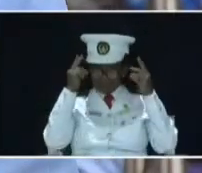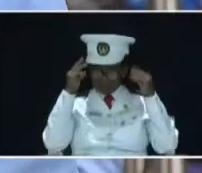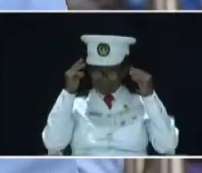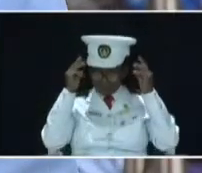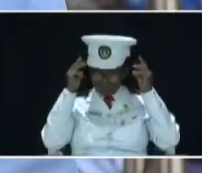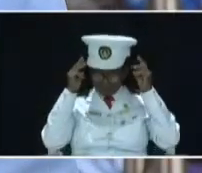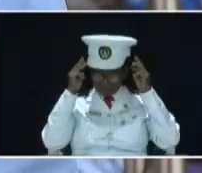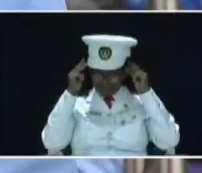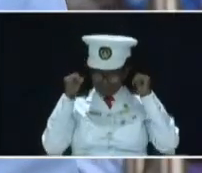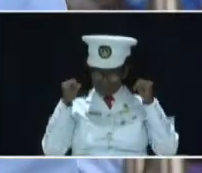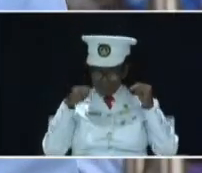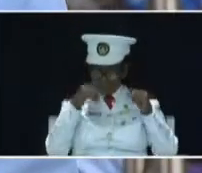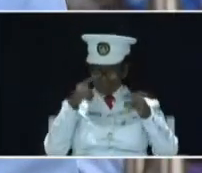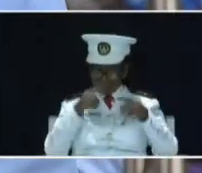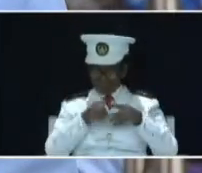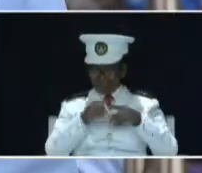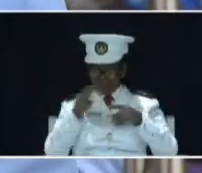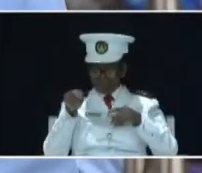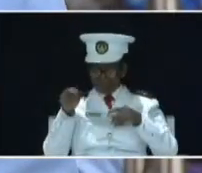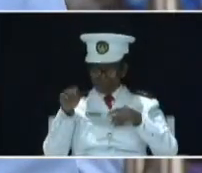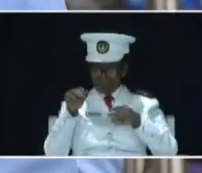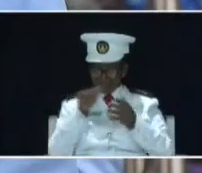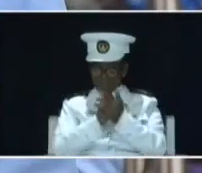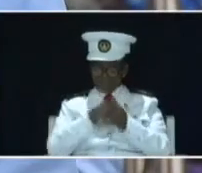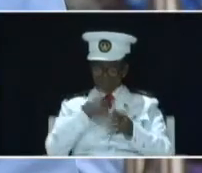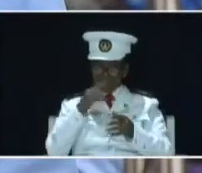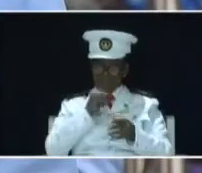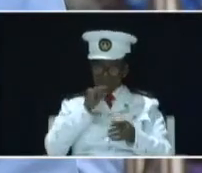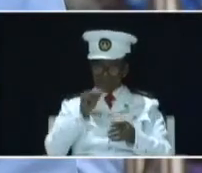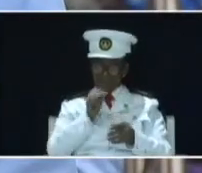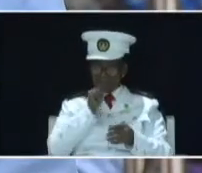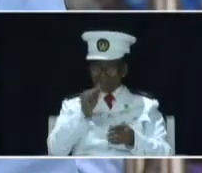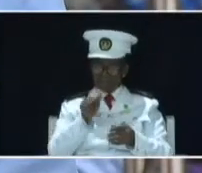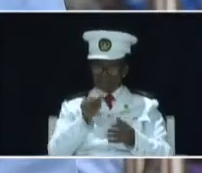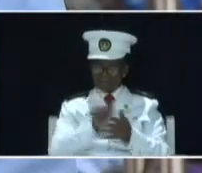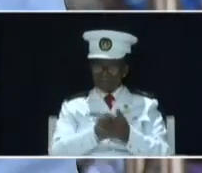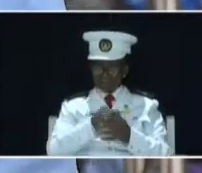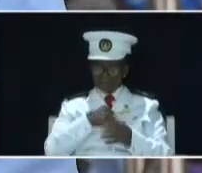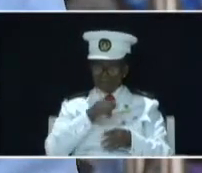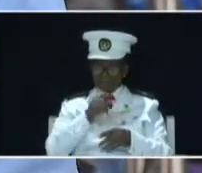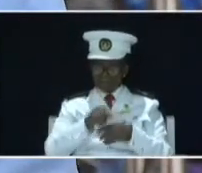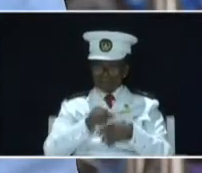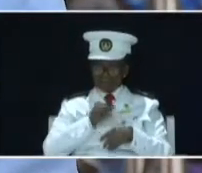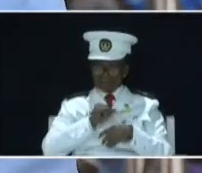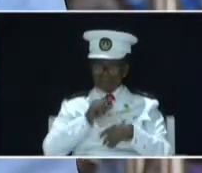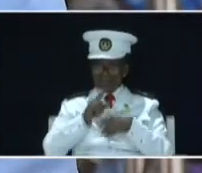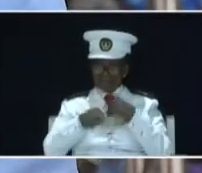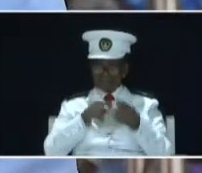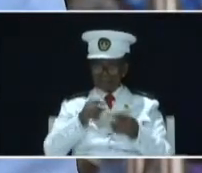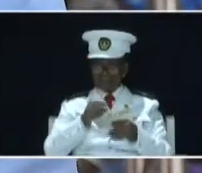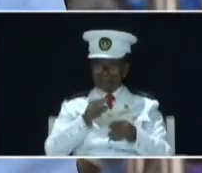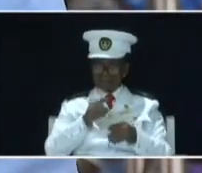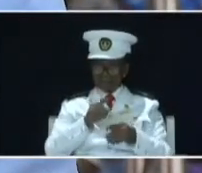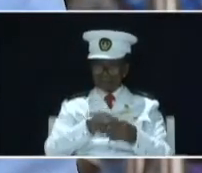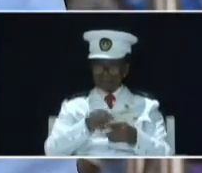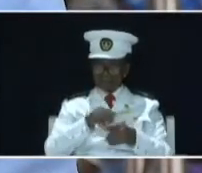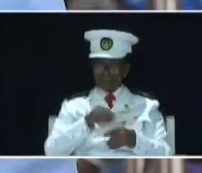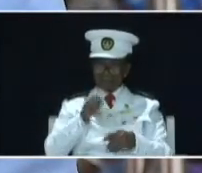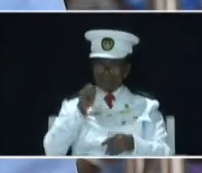unto Pharaoh, and that I should bring forth the children of Israel out of Egypt? And he